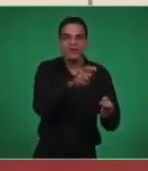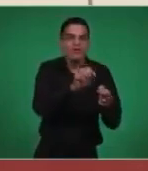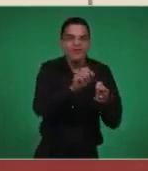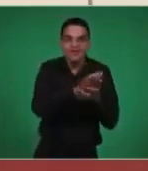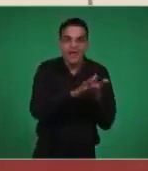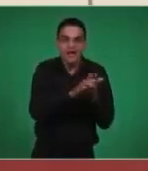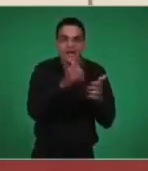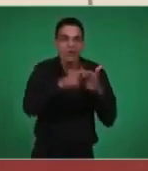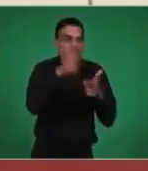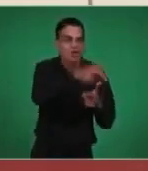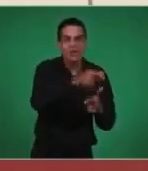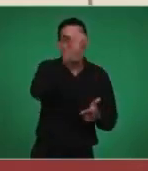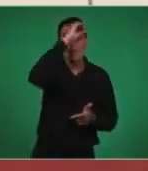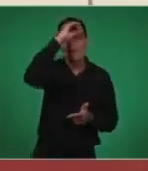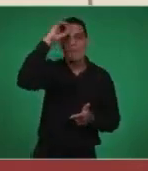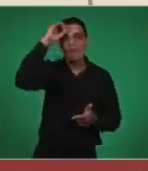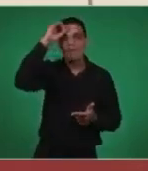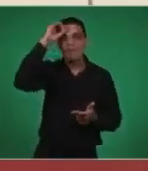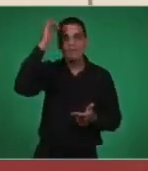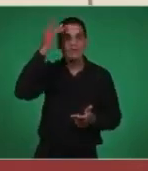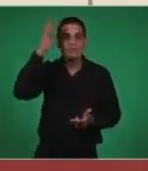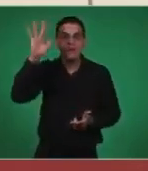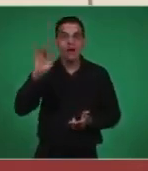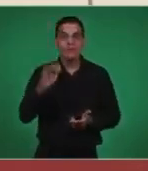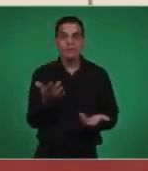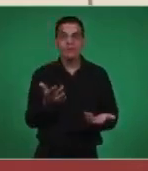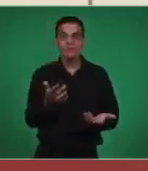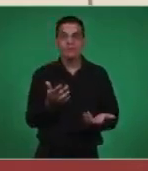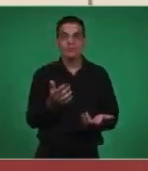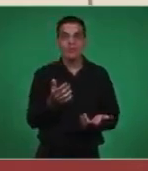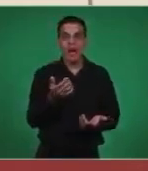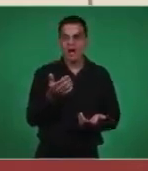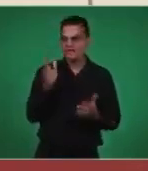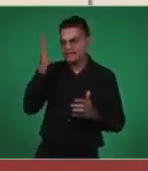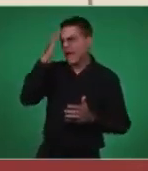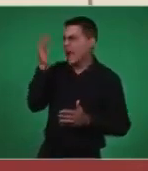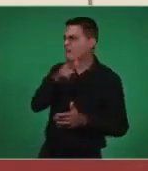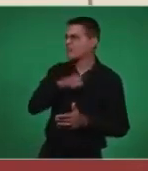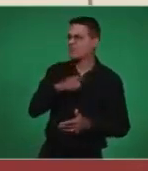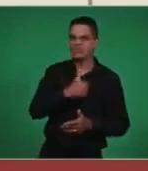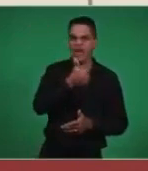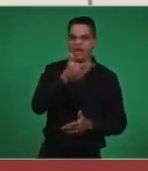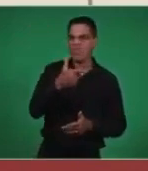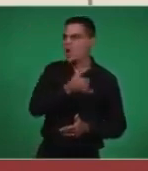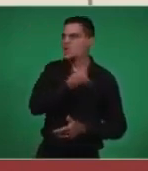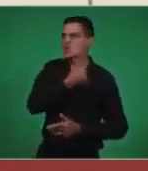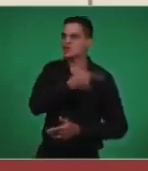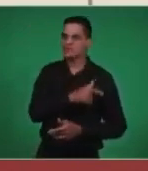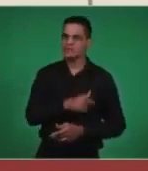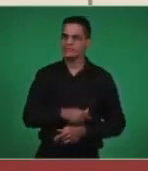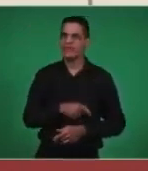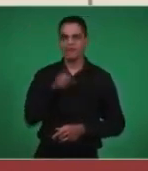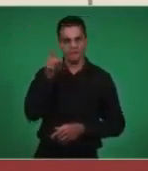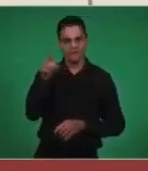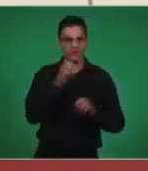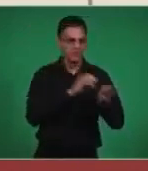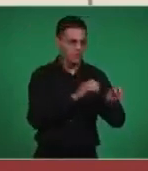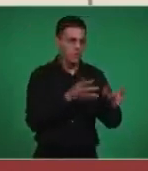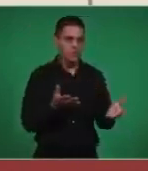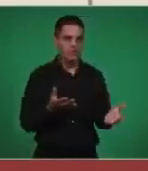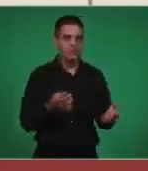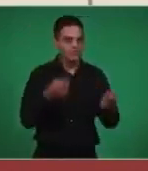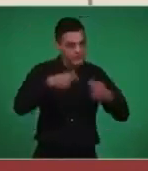know. But how come they don't know? They are 12 years old. No. Have you taught them? But they said, did